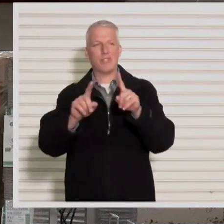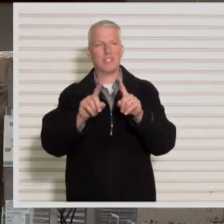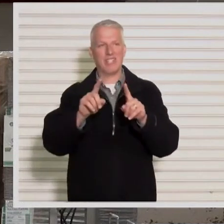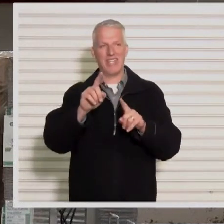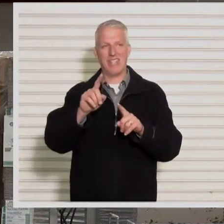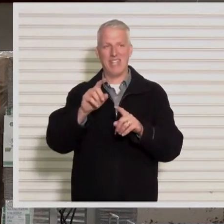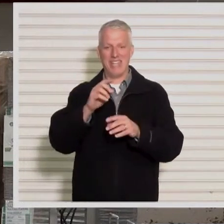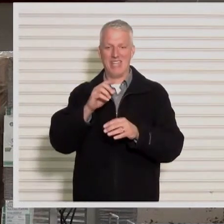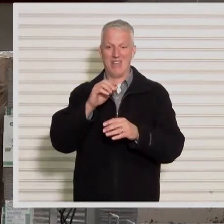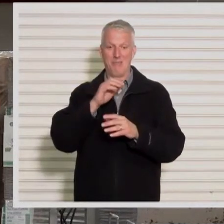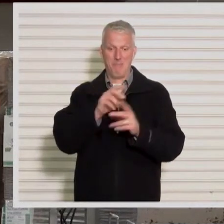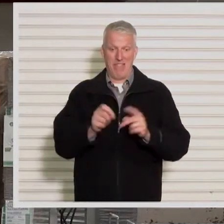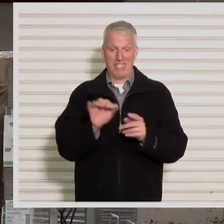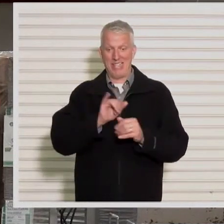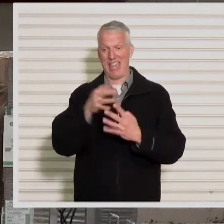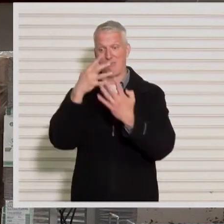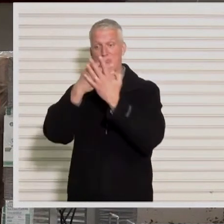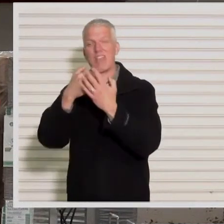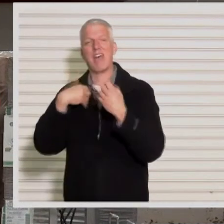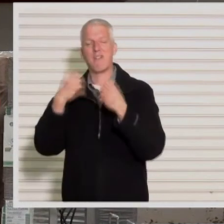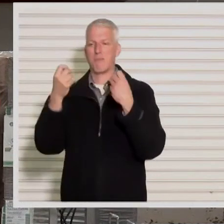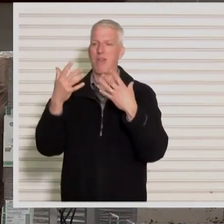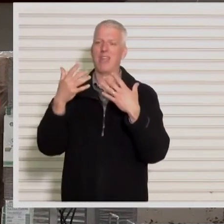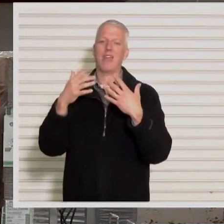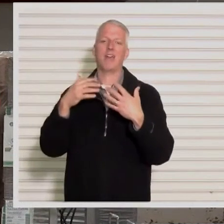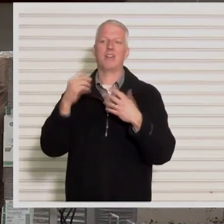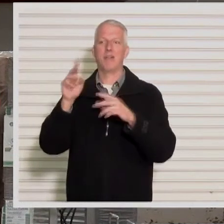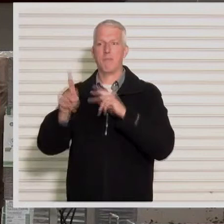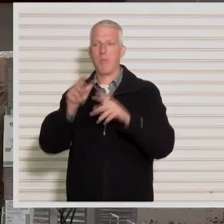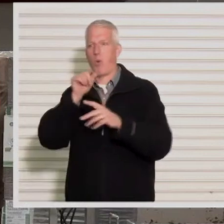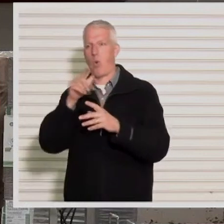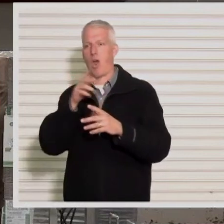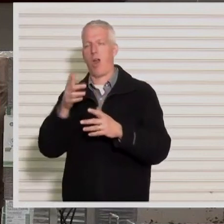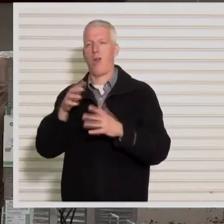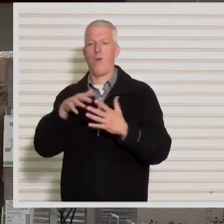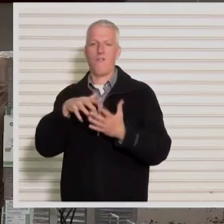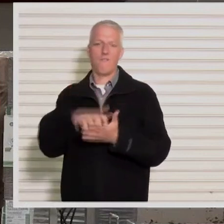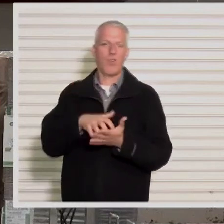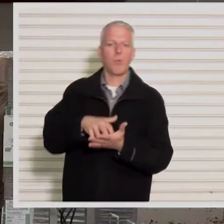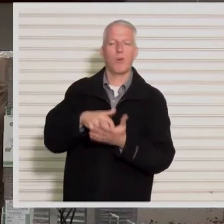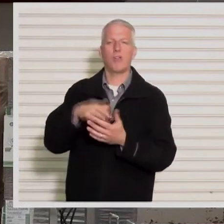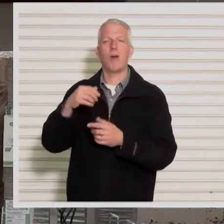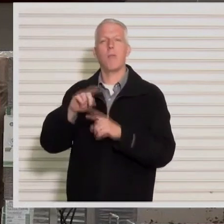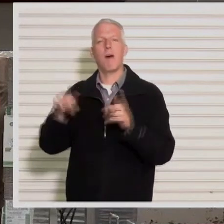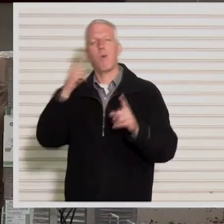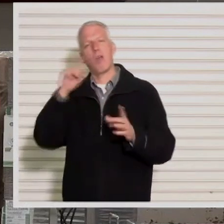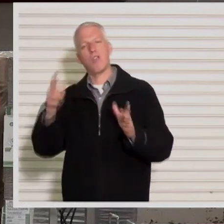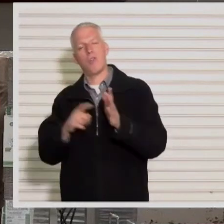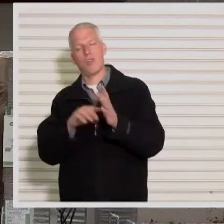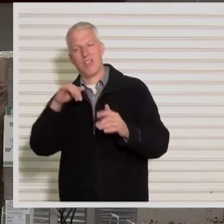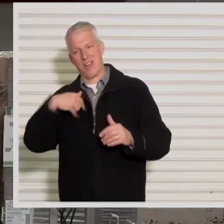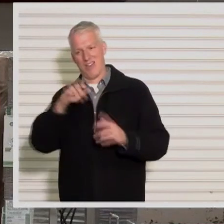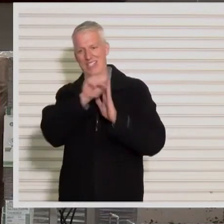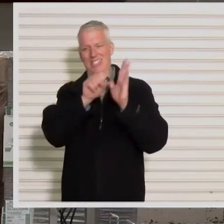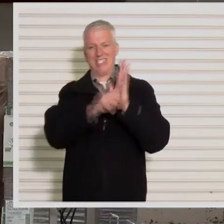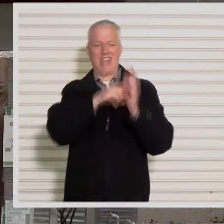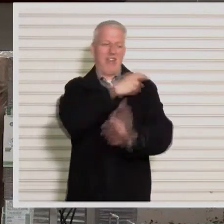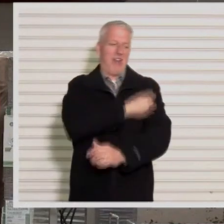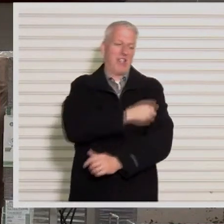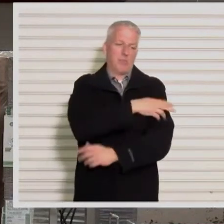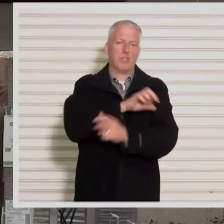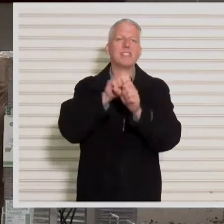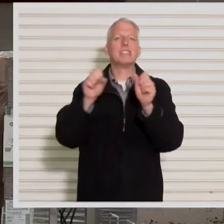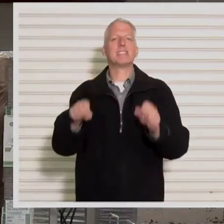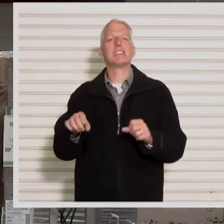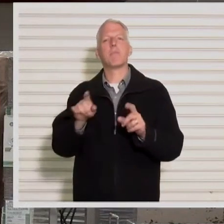where we have a population that's very vulnerable. That said, we have prioritized in our state hospital system, as well